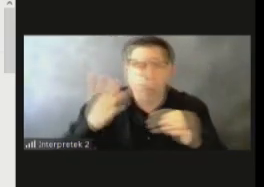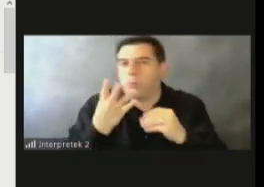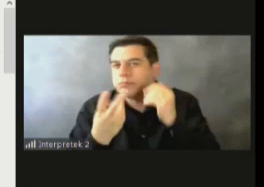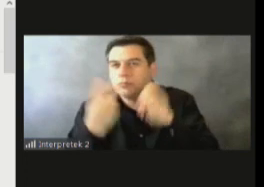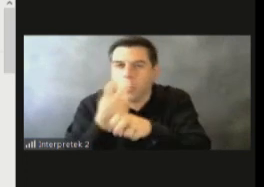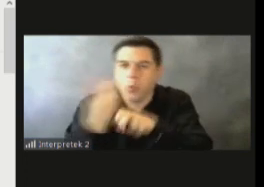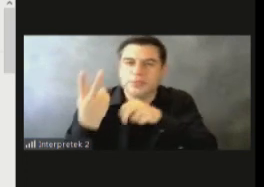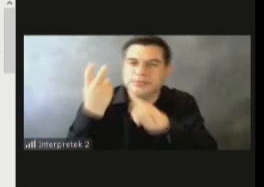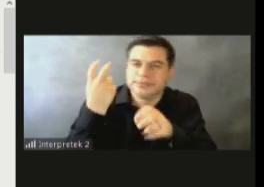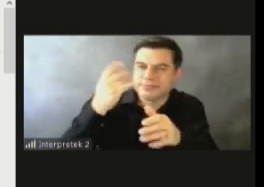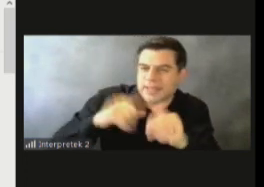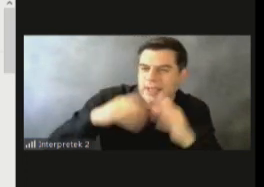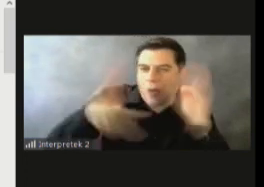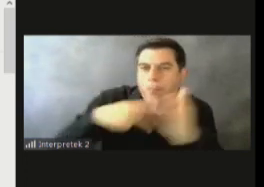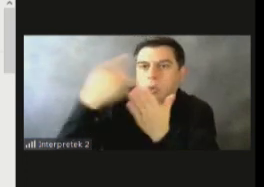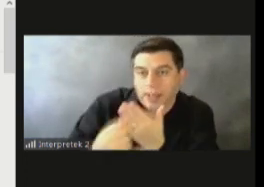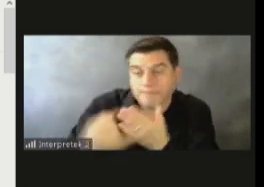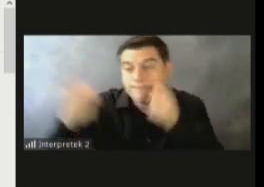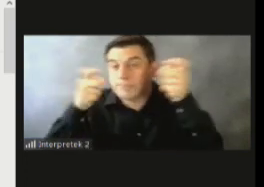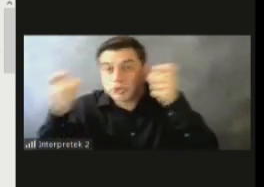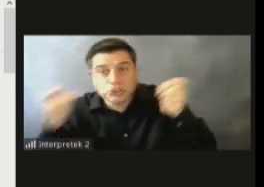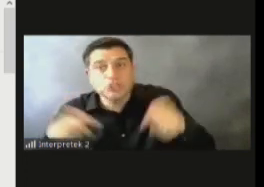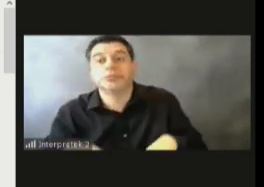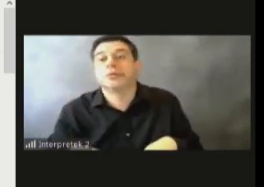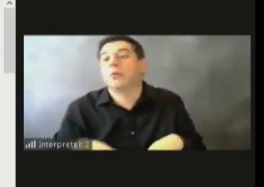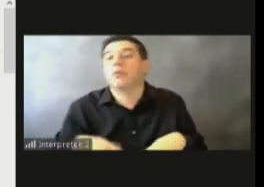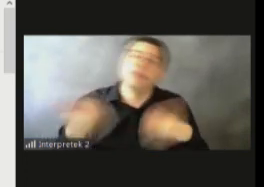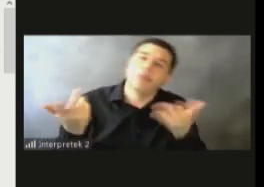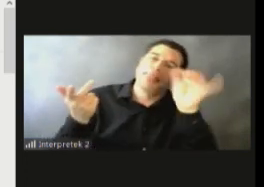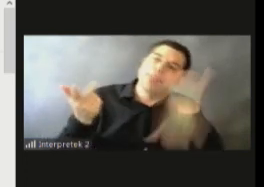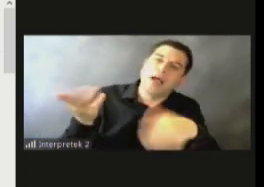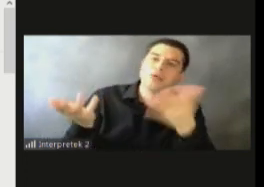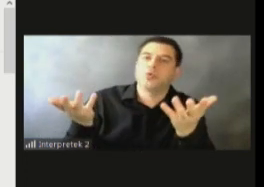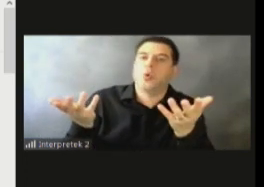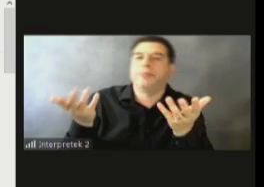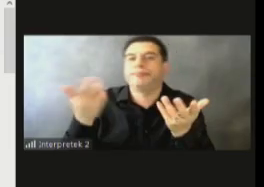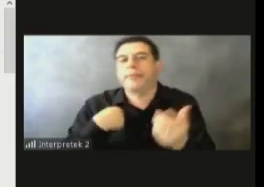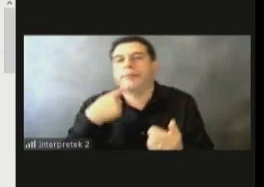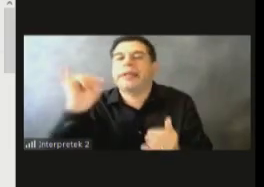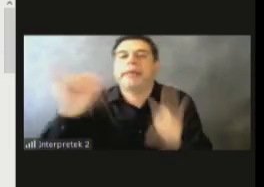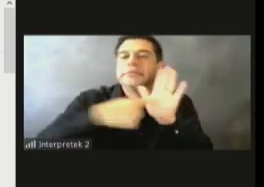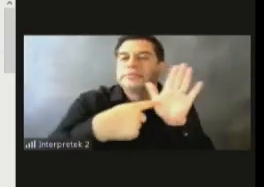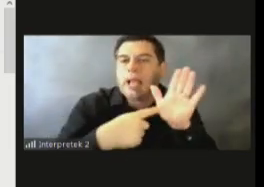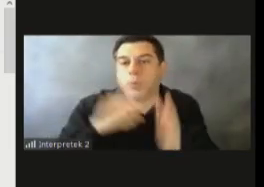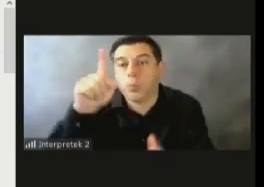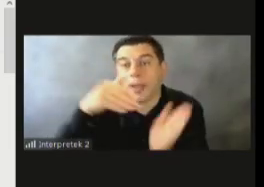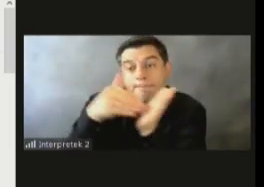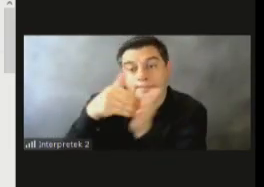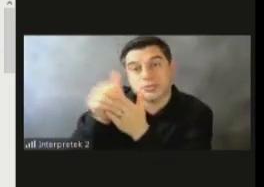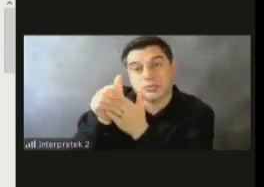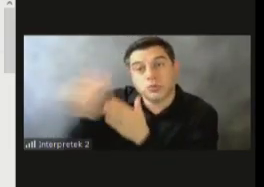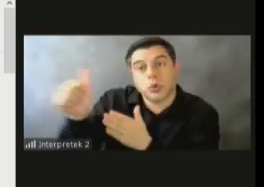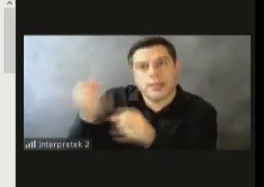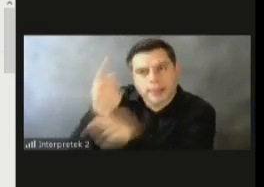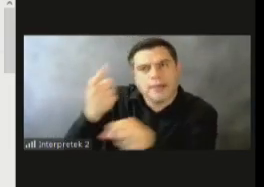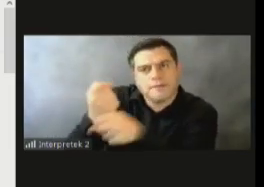capacity for, let's say, a seating of saying like $1 million a year, for example, for affordable housing. Next step would be determine how much of general revenue